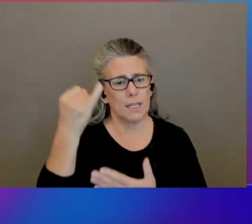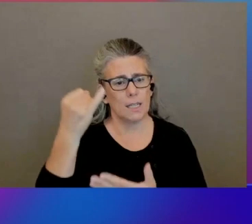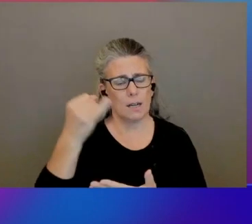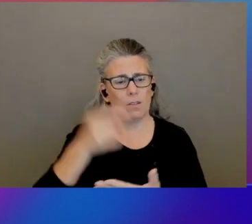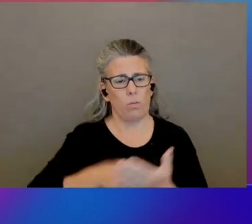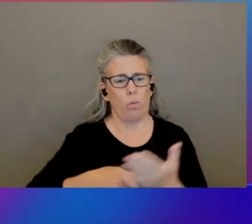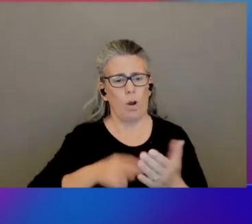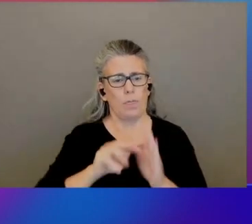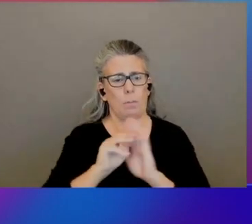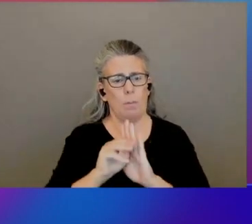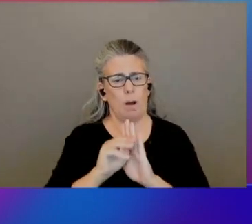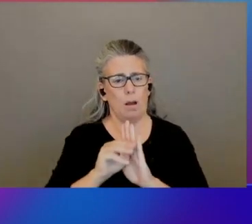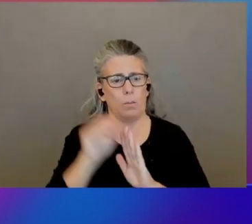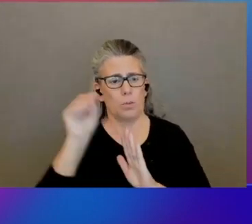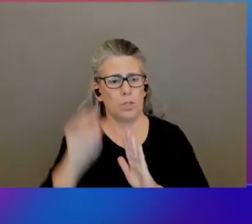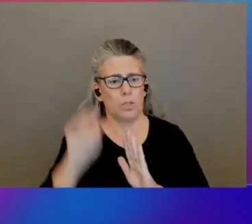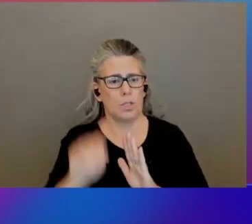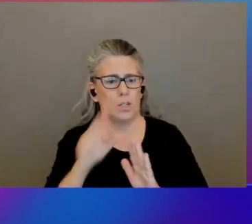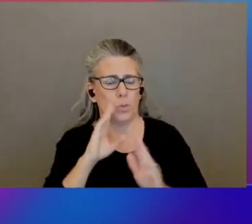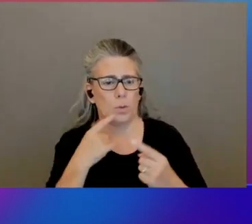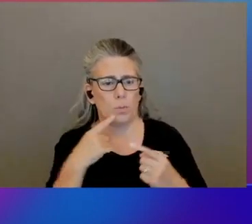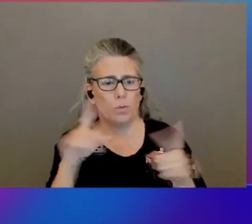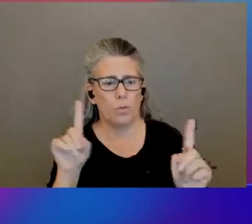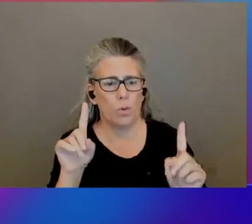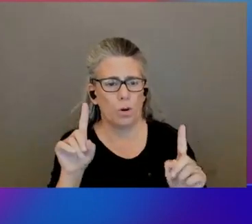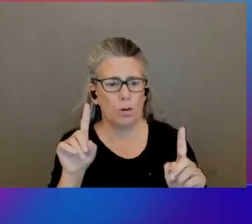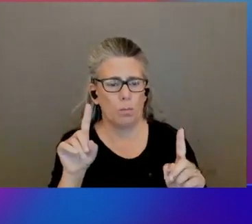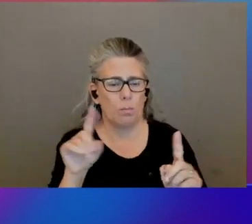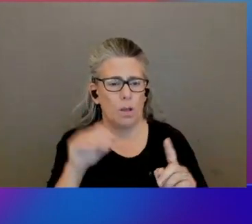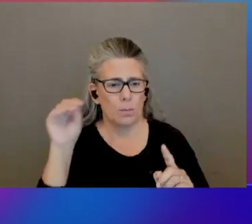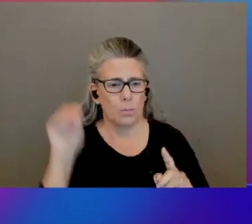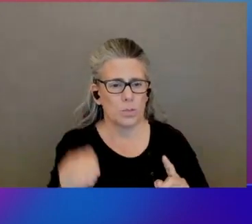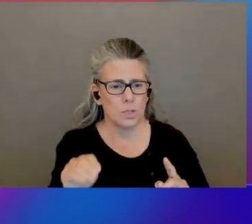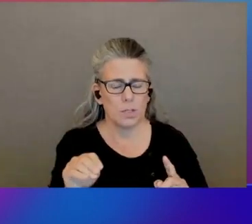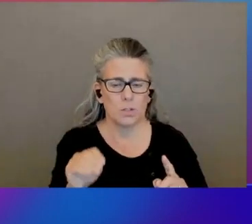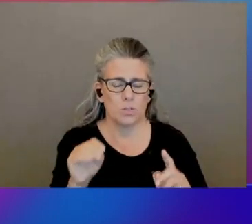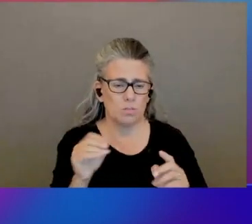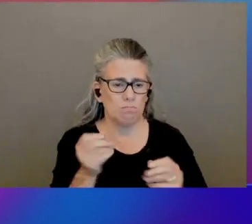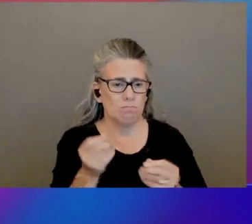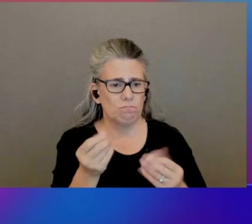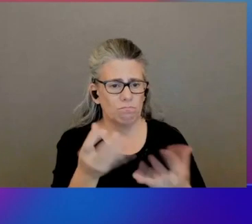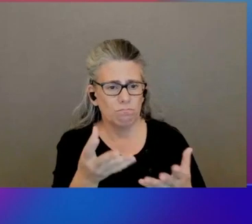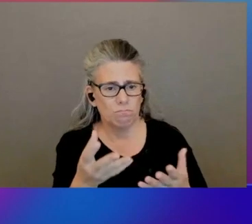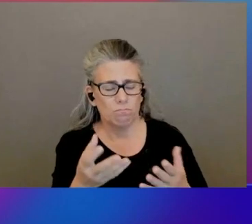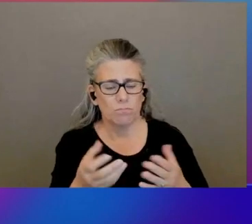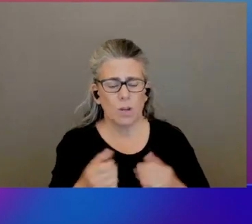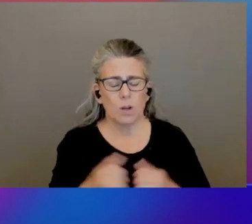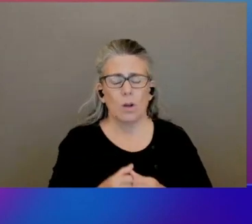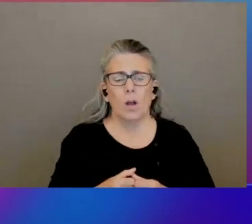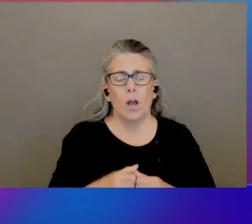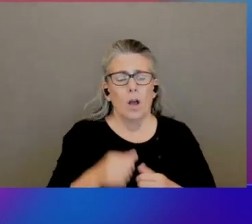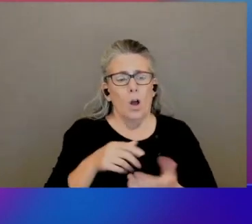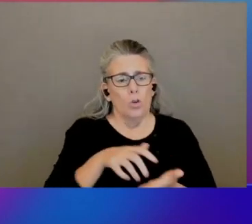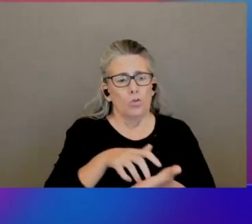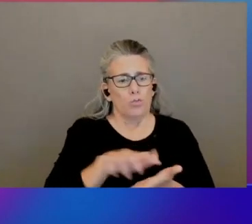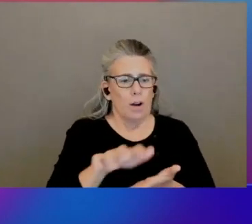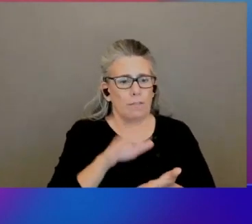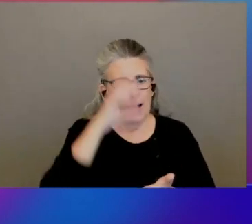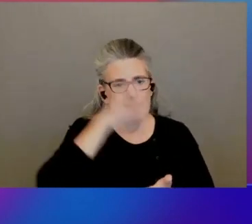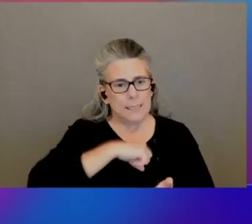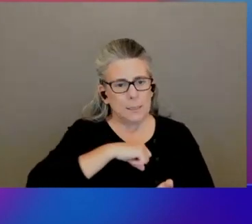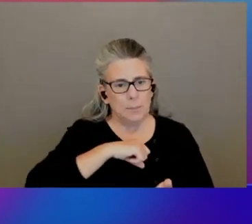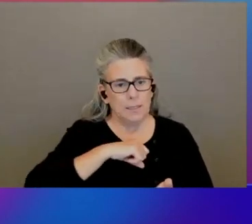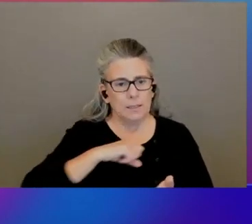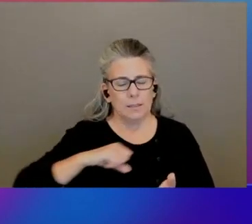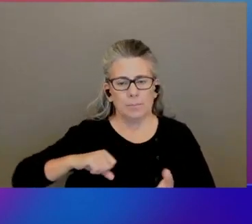and even some feature importance telling you, hey, these are the things that on this rough estimate we think really matter in